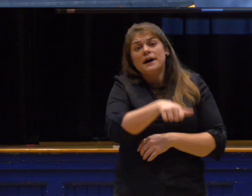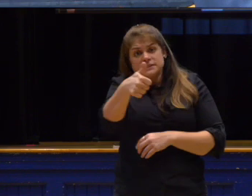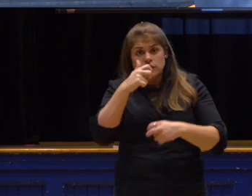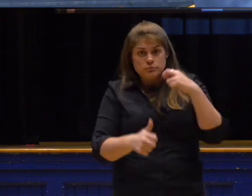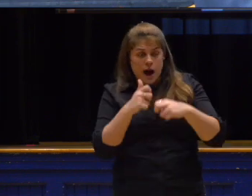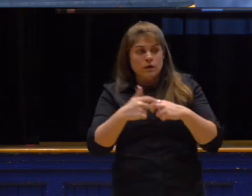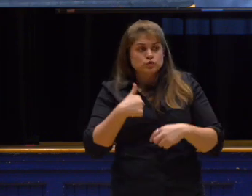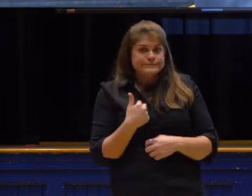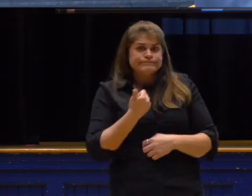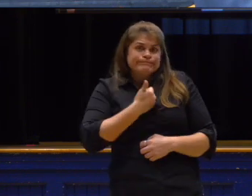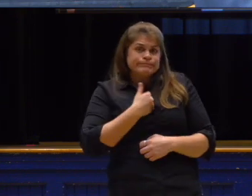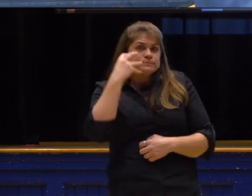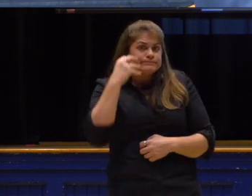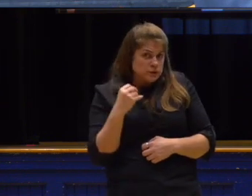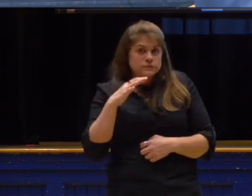the area my whole life,